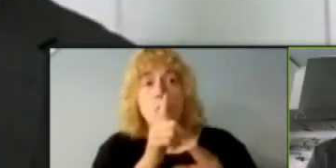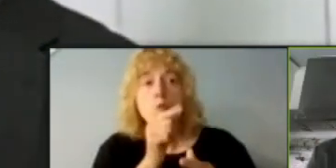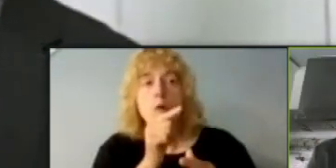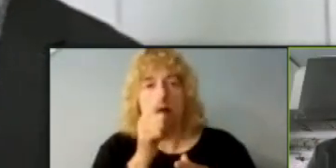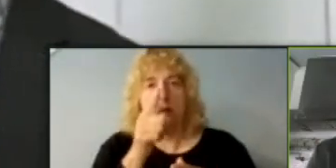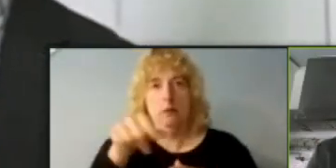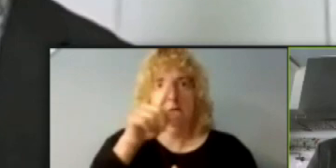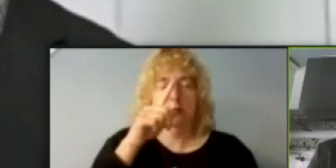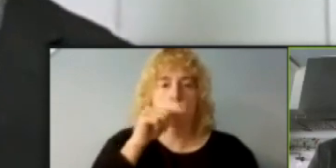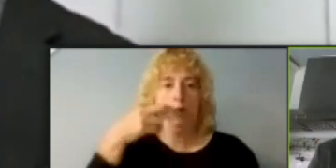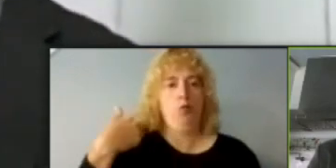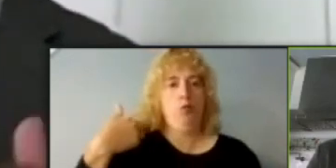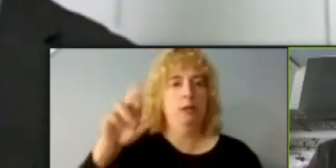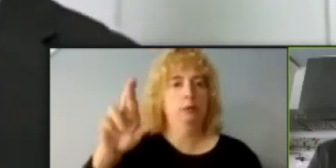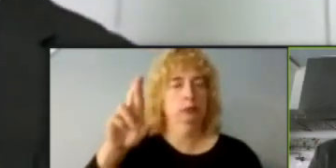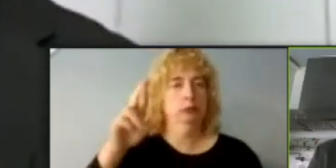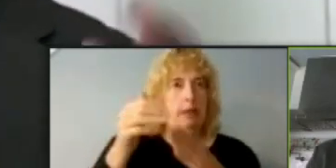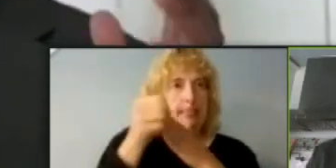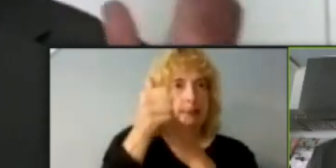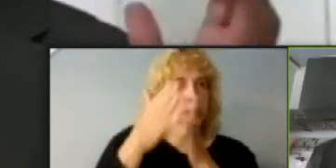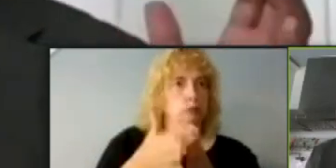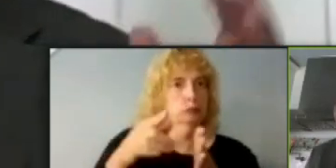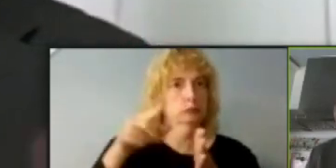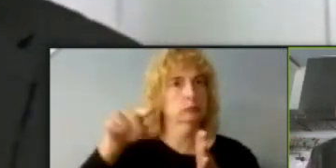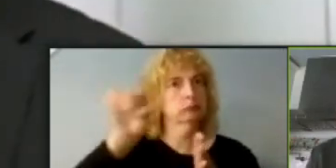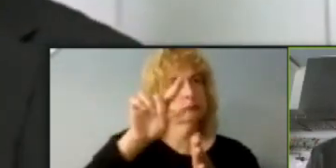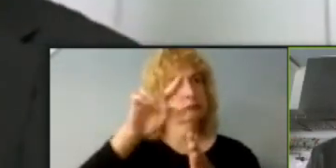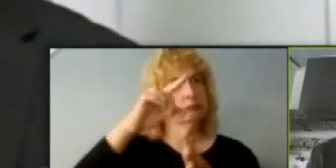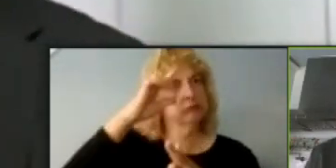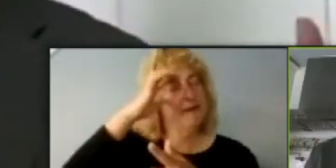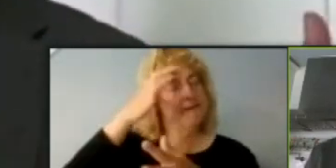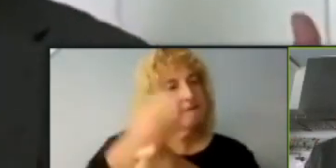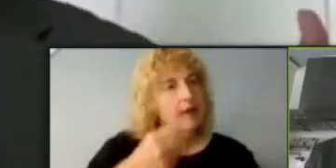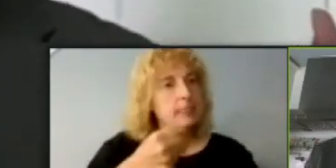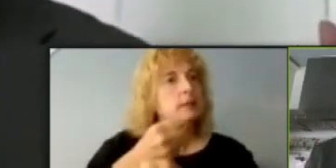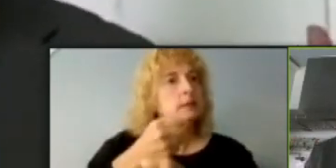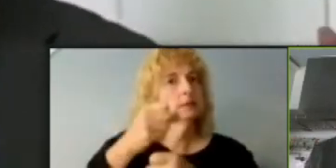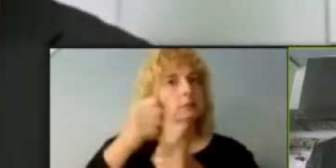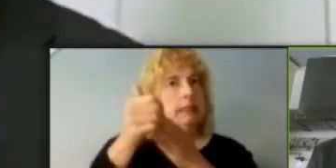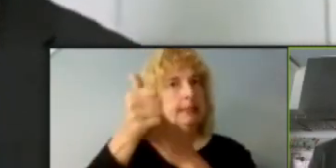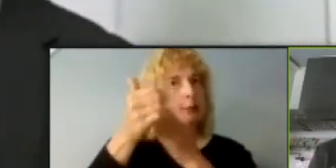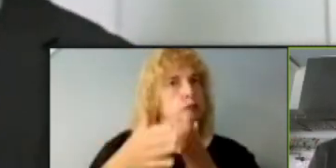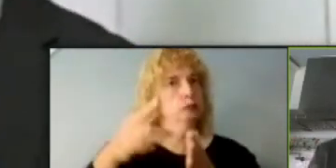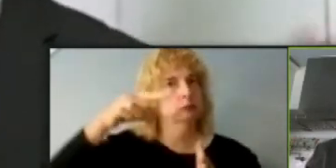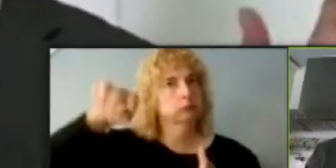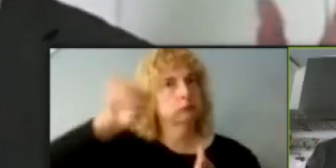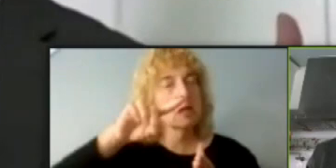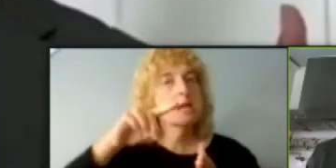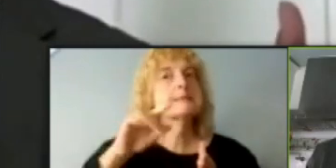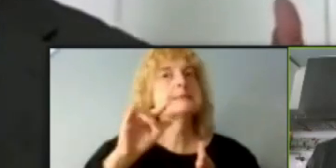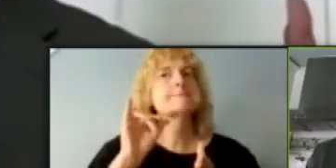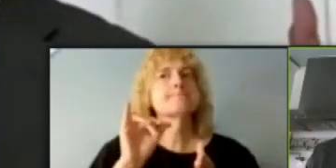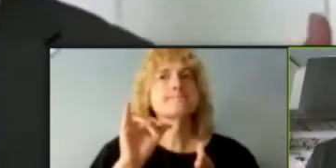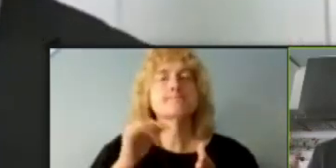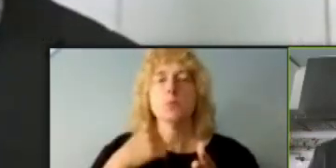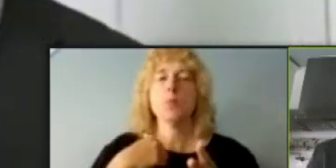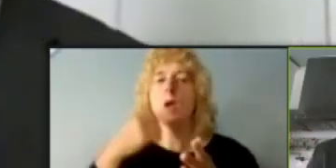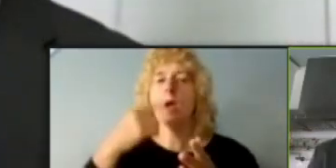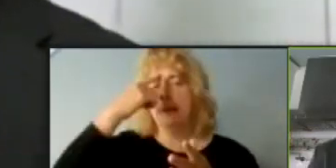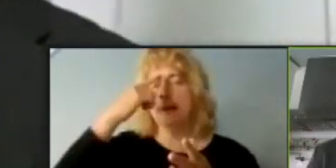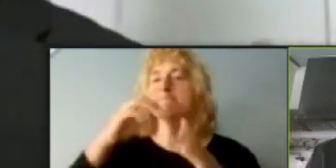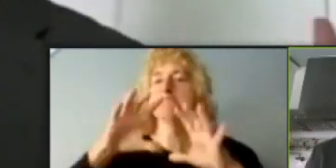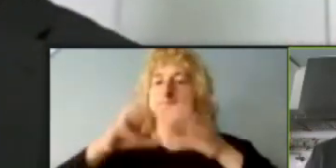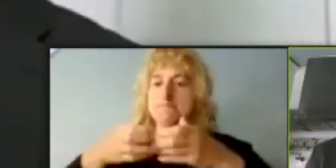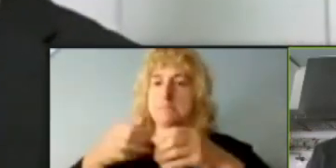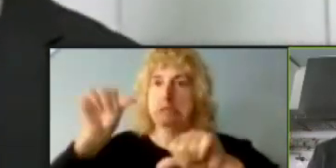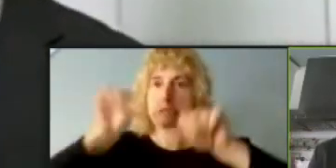leaders. And so we thought, let's get a team of scientists, let's get a team of faith